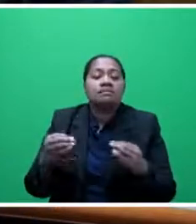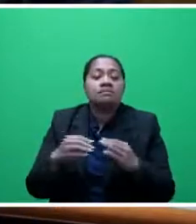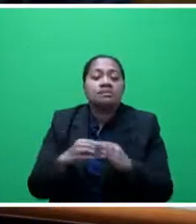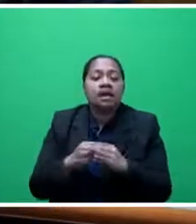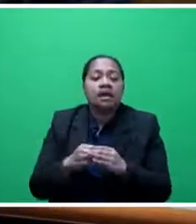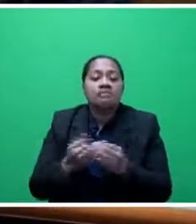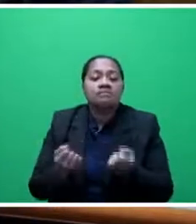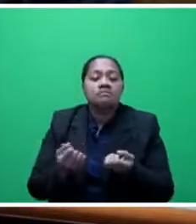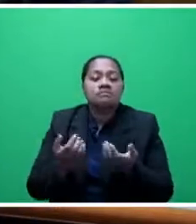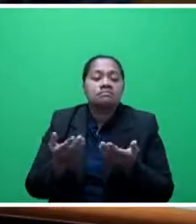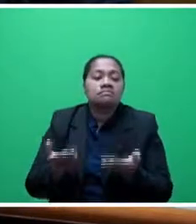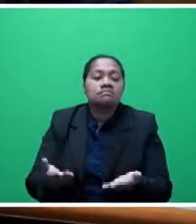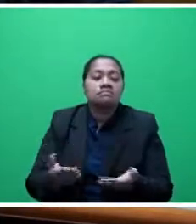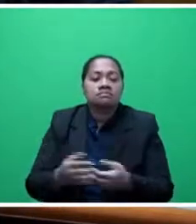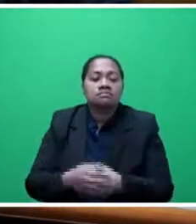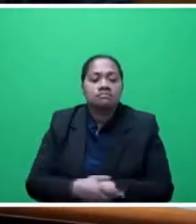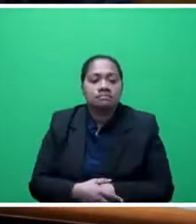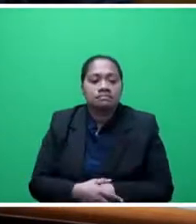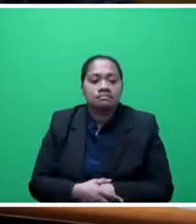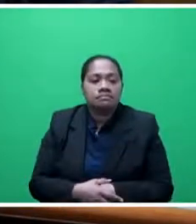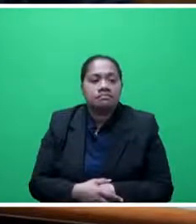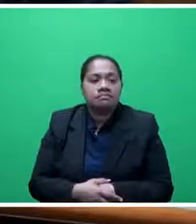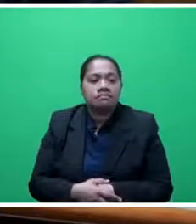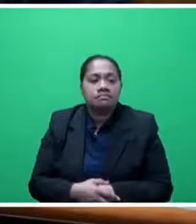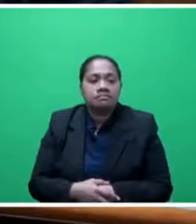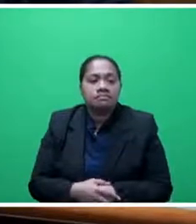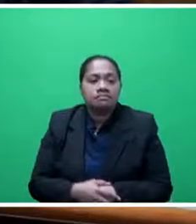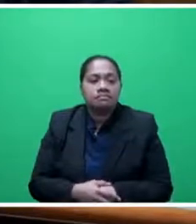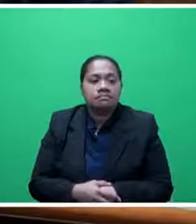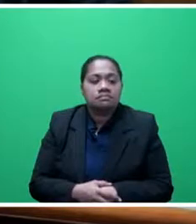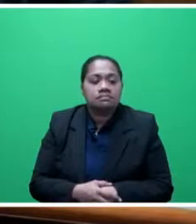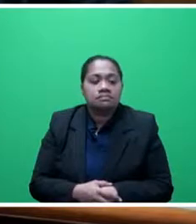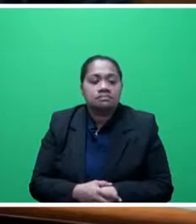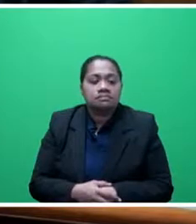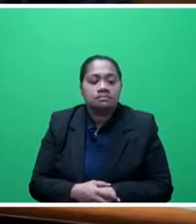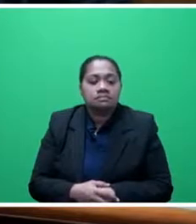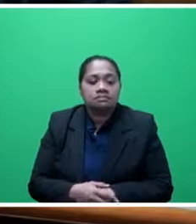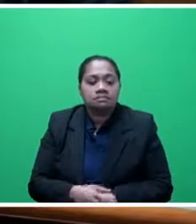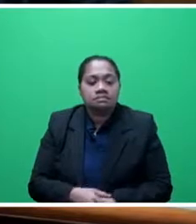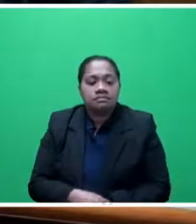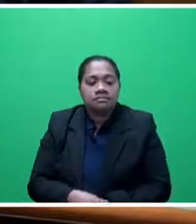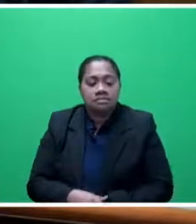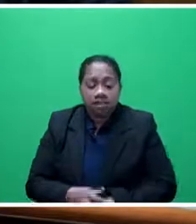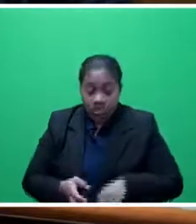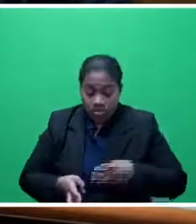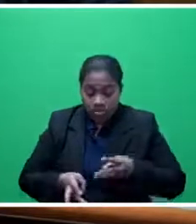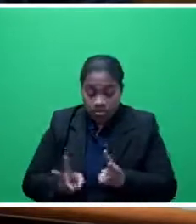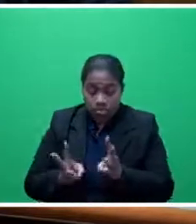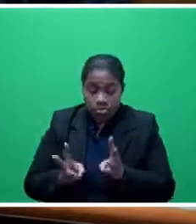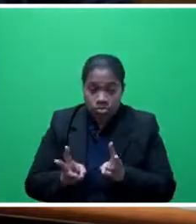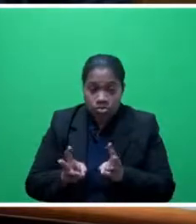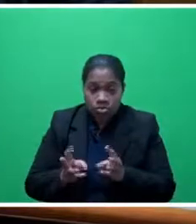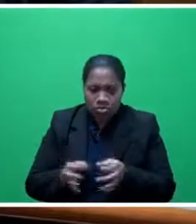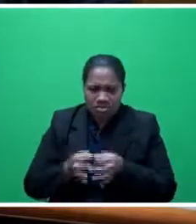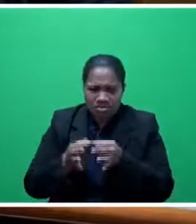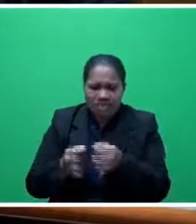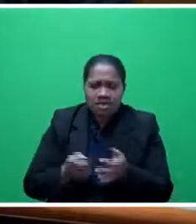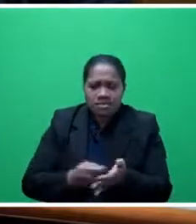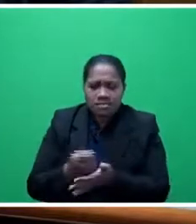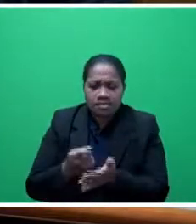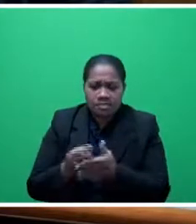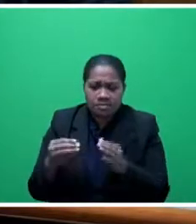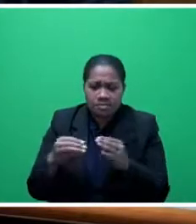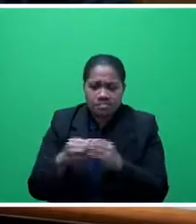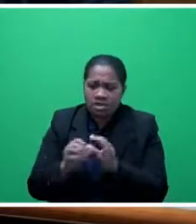relief to the customers, by way of deferring payments, the banks have actually not reduced the interest rate